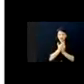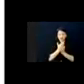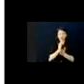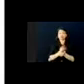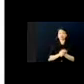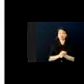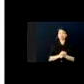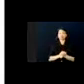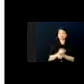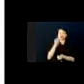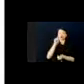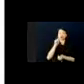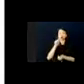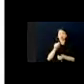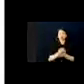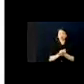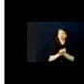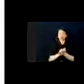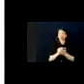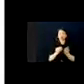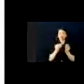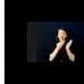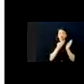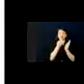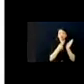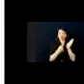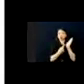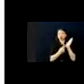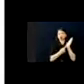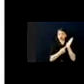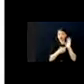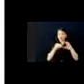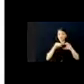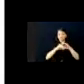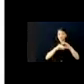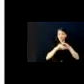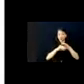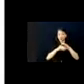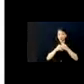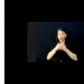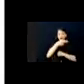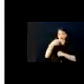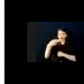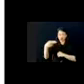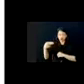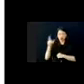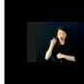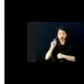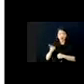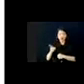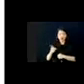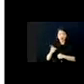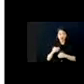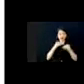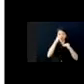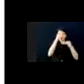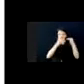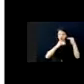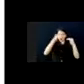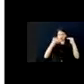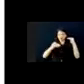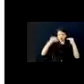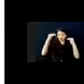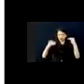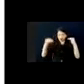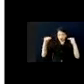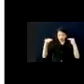this slide, we're plotting a graph from PODES, Indonesia's village census. And within each village in the